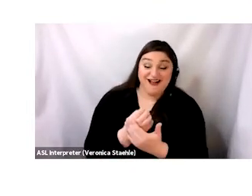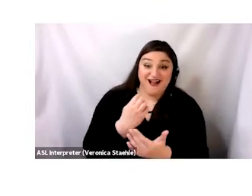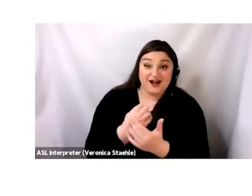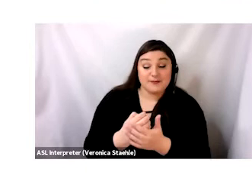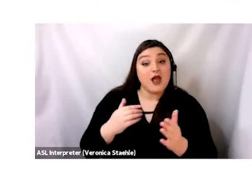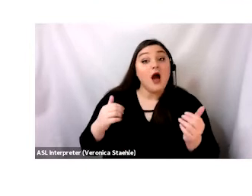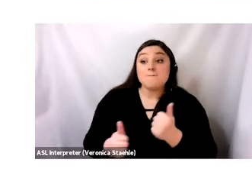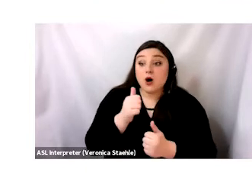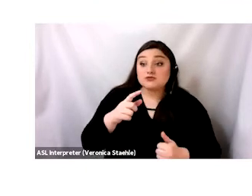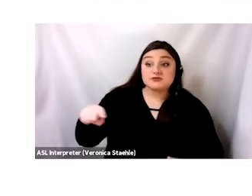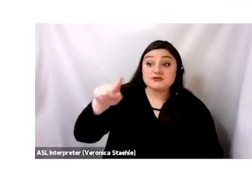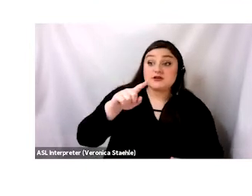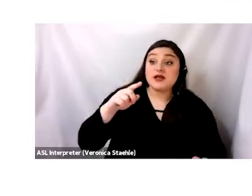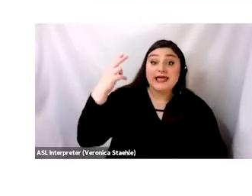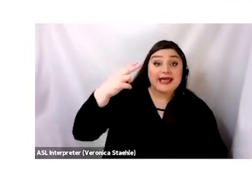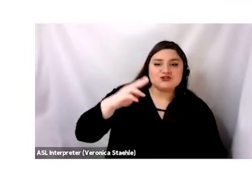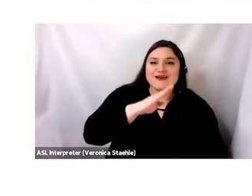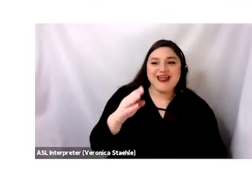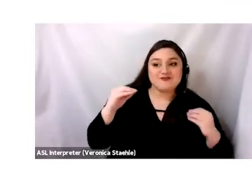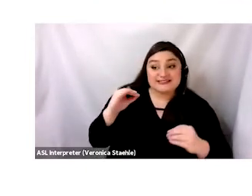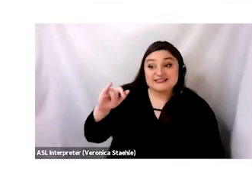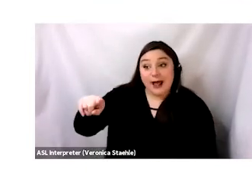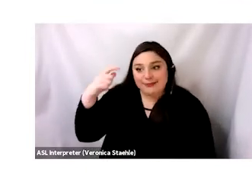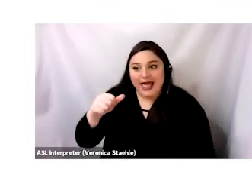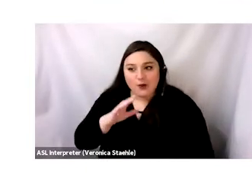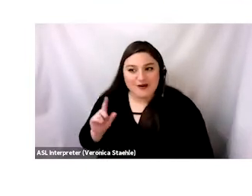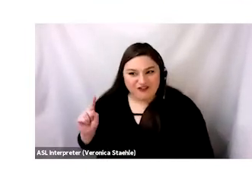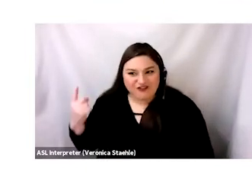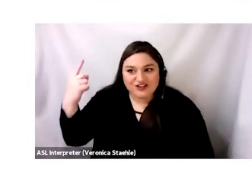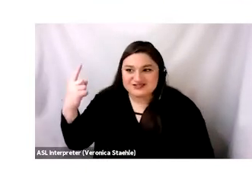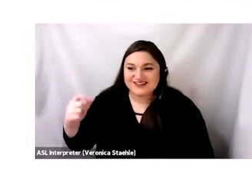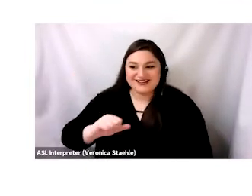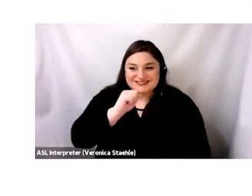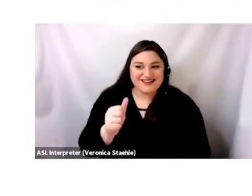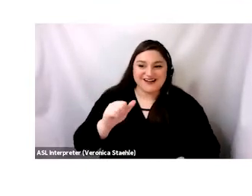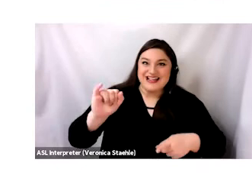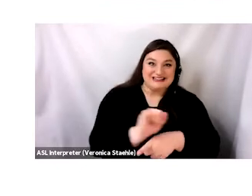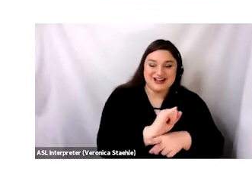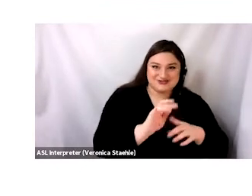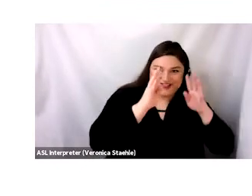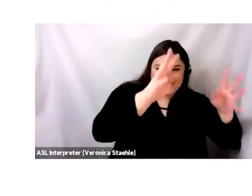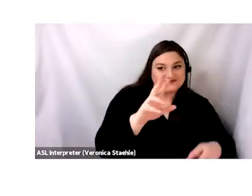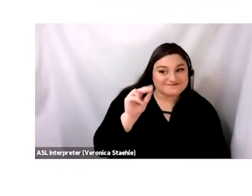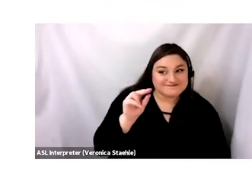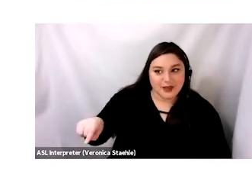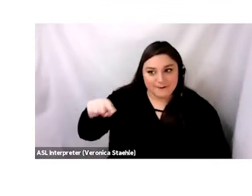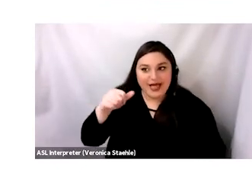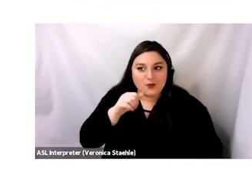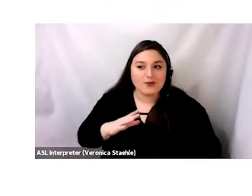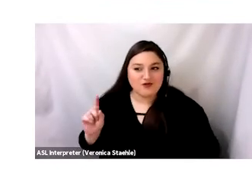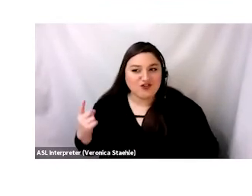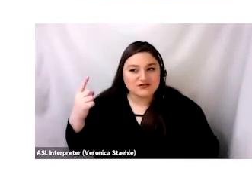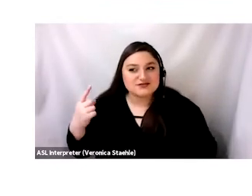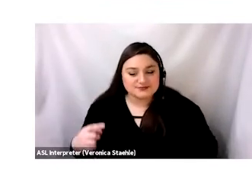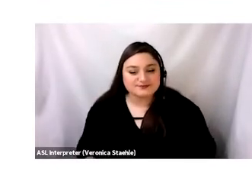in education, but significantly important. The knowledge and expertise that Black women held in the textile economy also